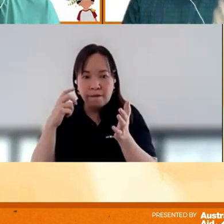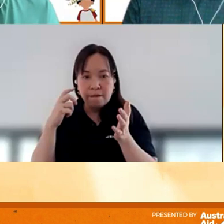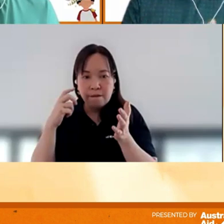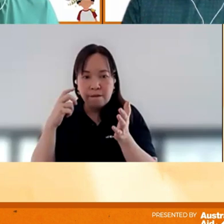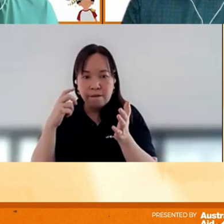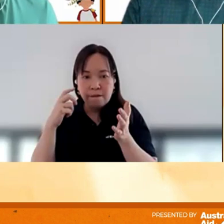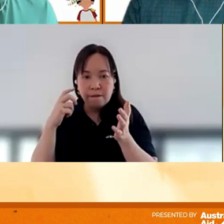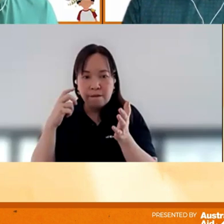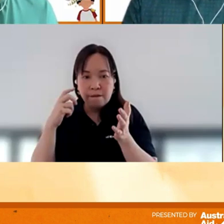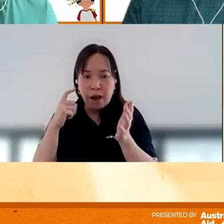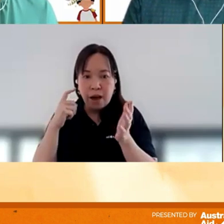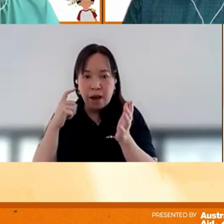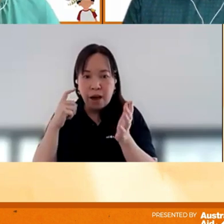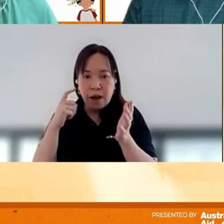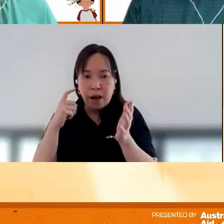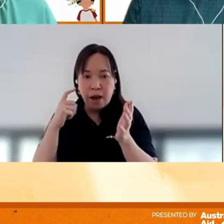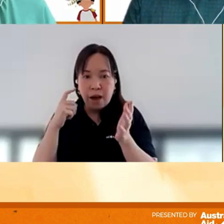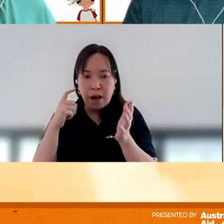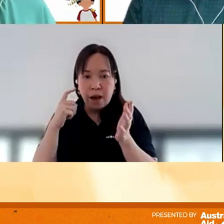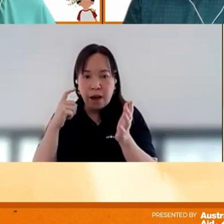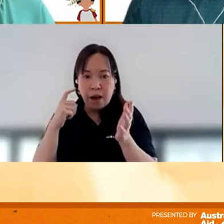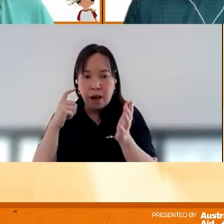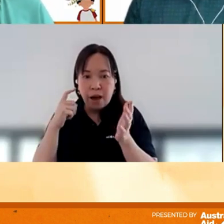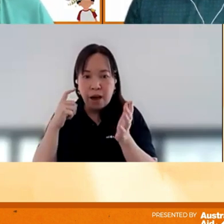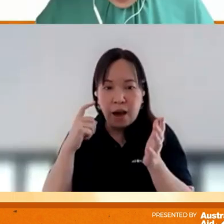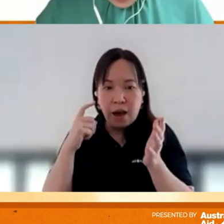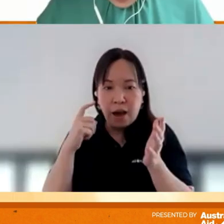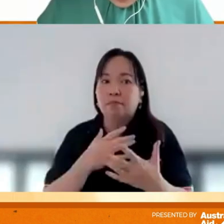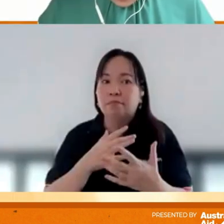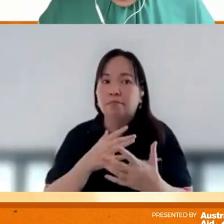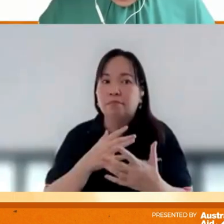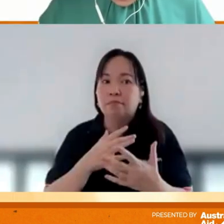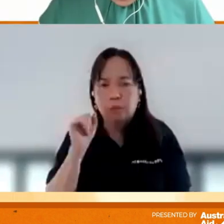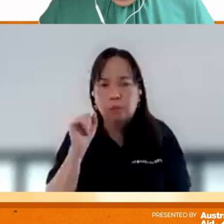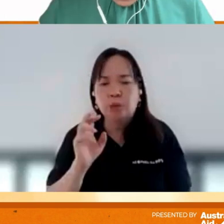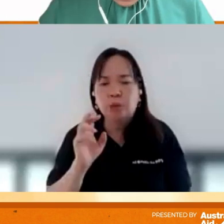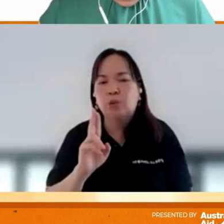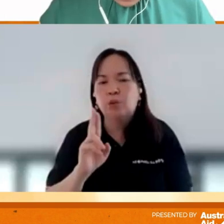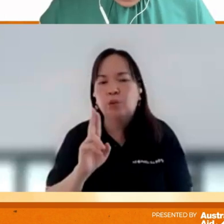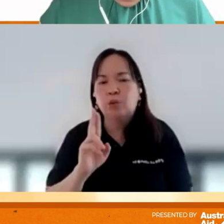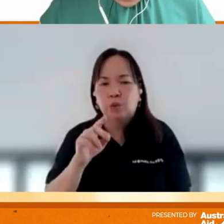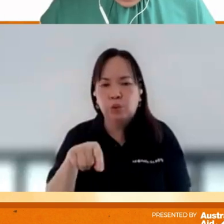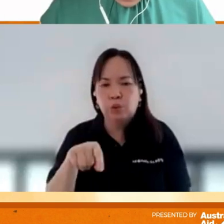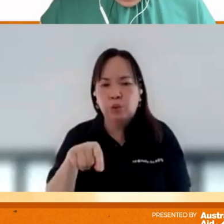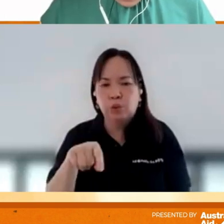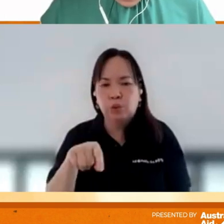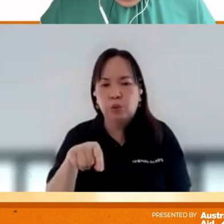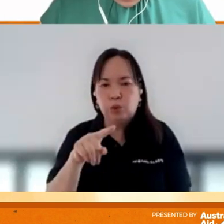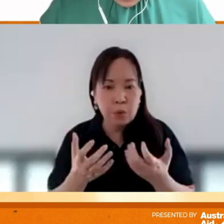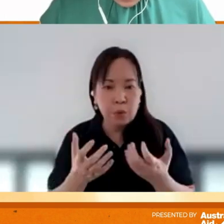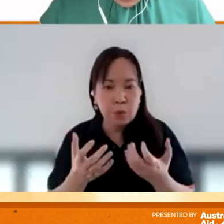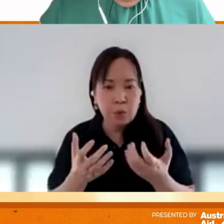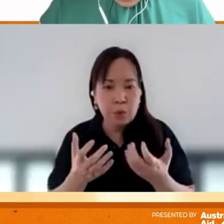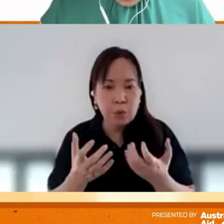it's free for download. You can use that for if you want the screening tool. With regards